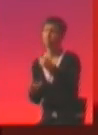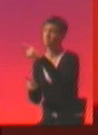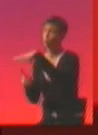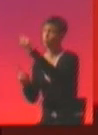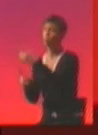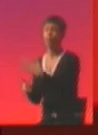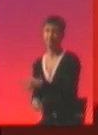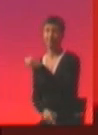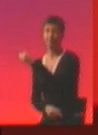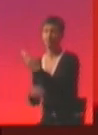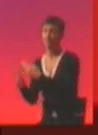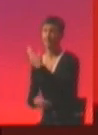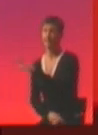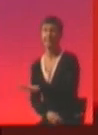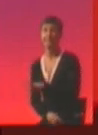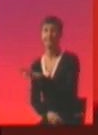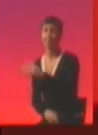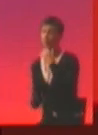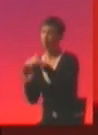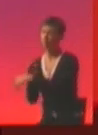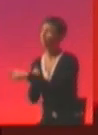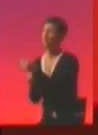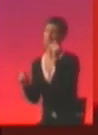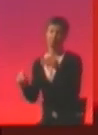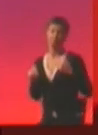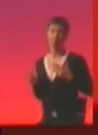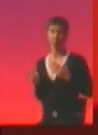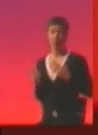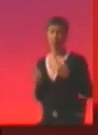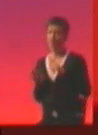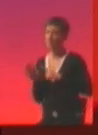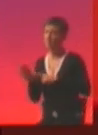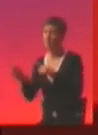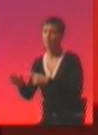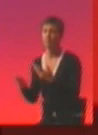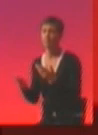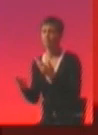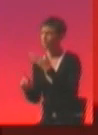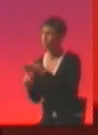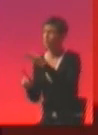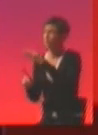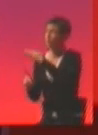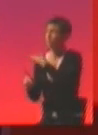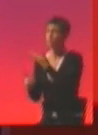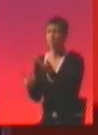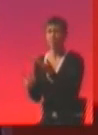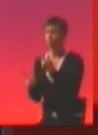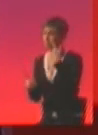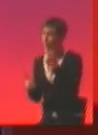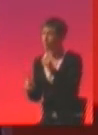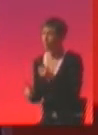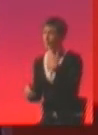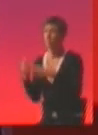government did in the 1980s. And for decades, generations of young people paid